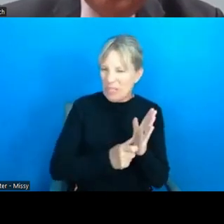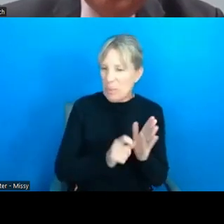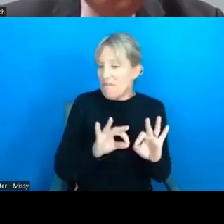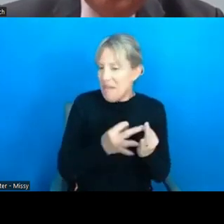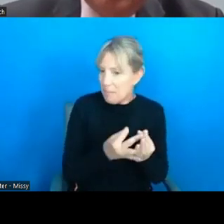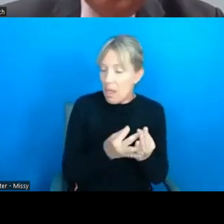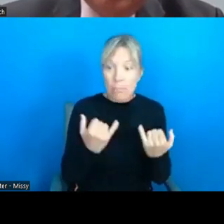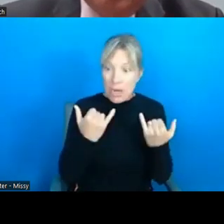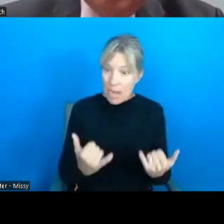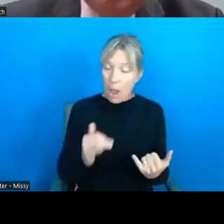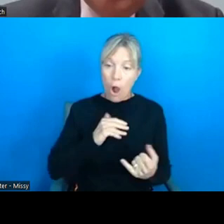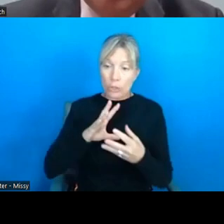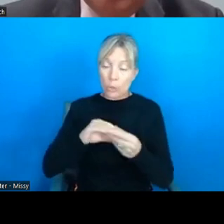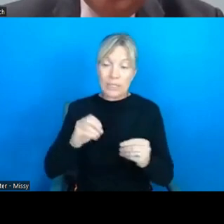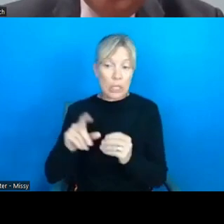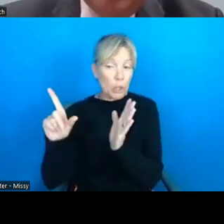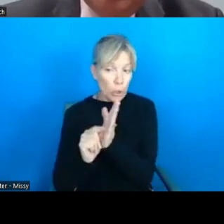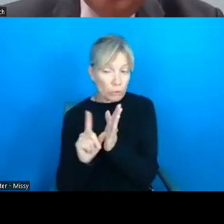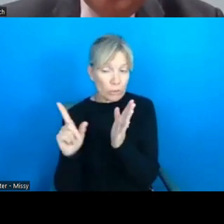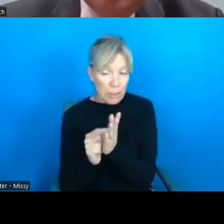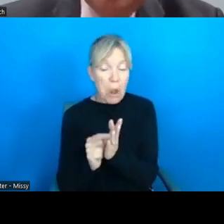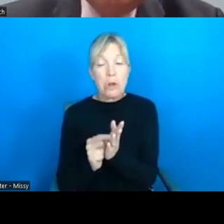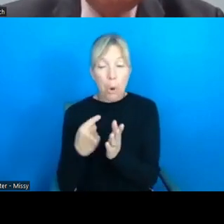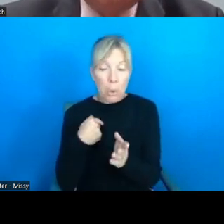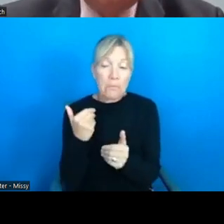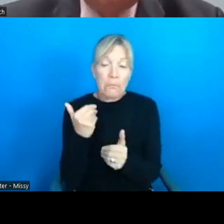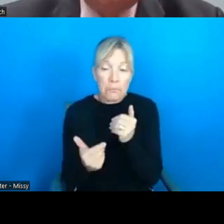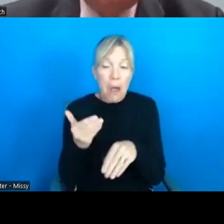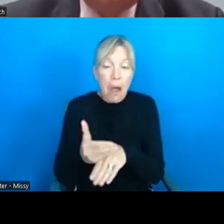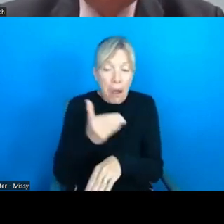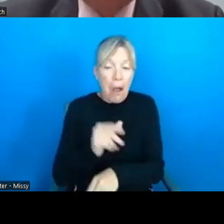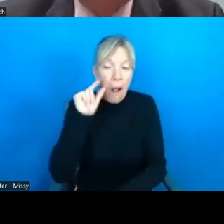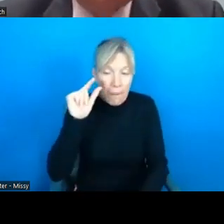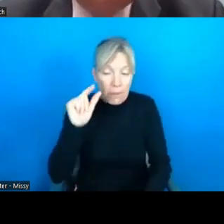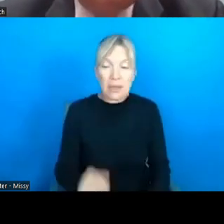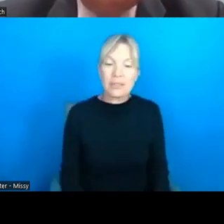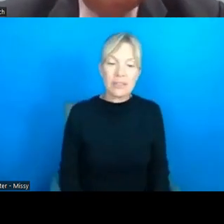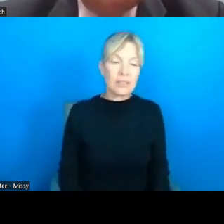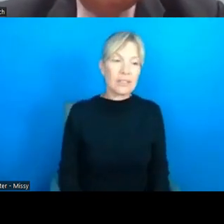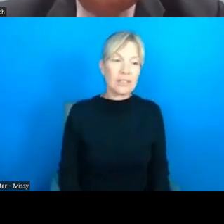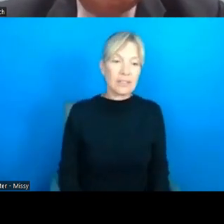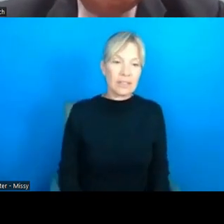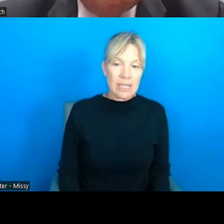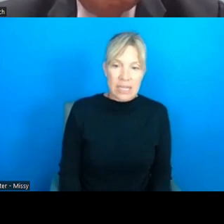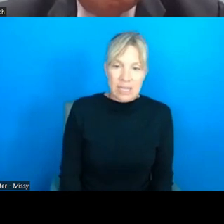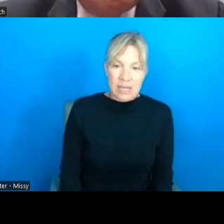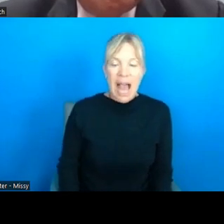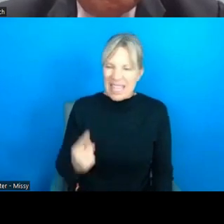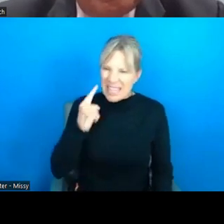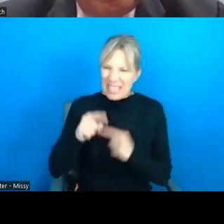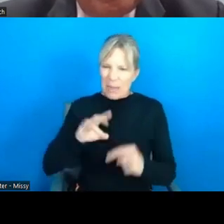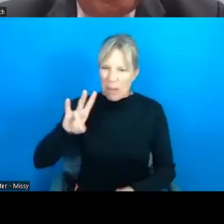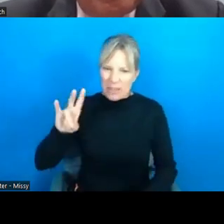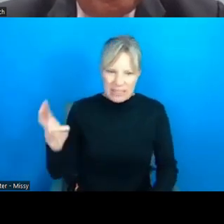in the news pages. Yeah. So we made a little bit of progress. Yeah. Sean, reflecting back in the 70s, do you see